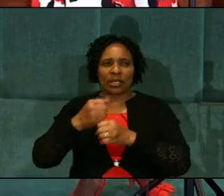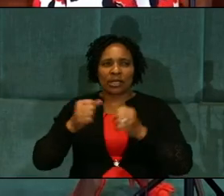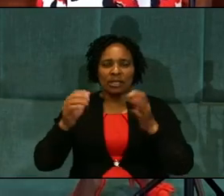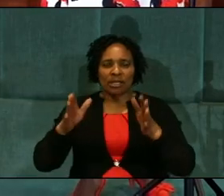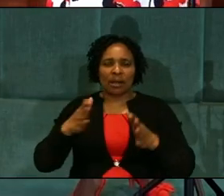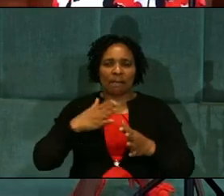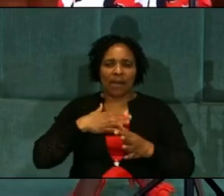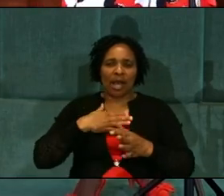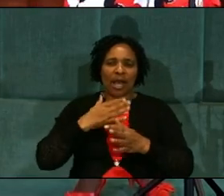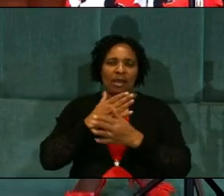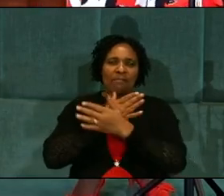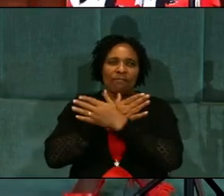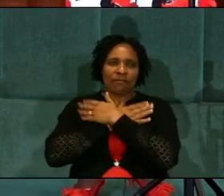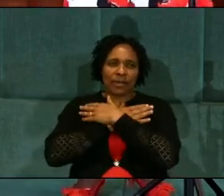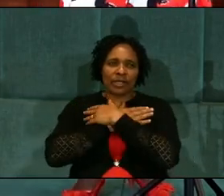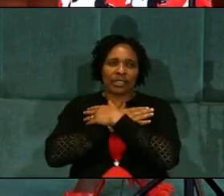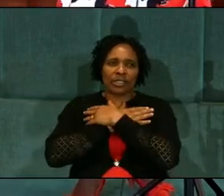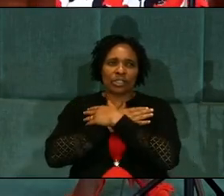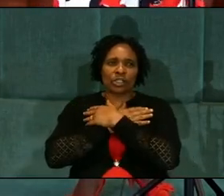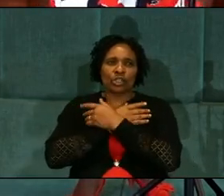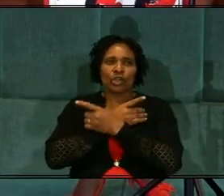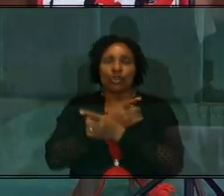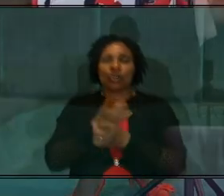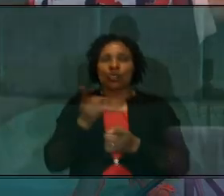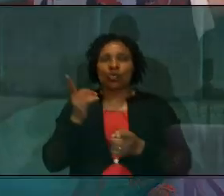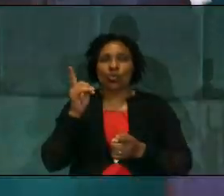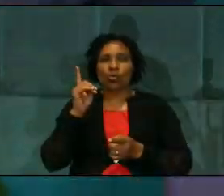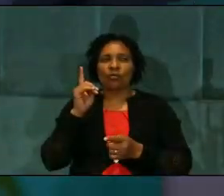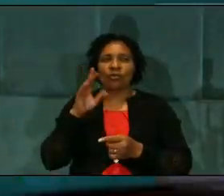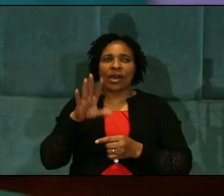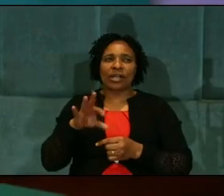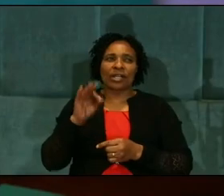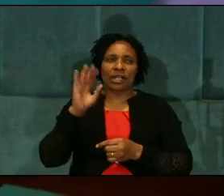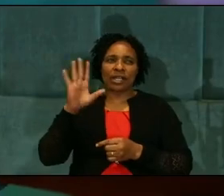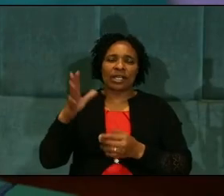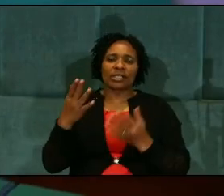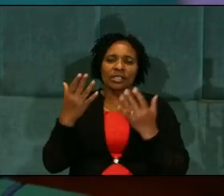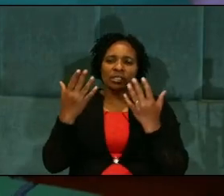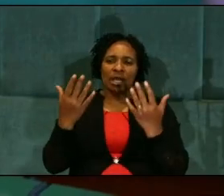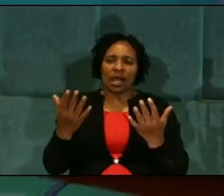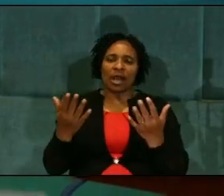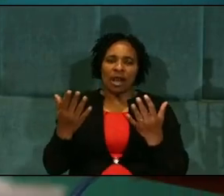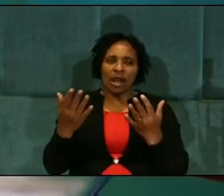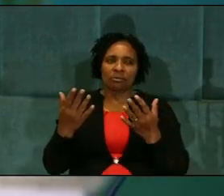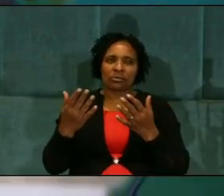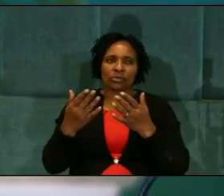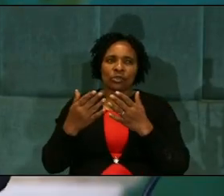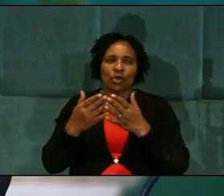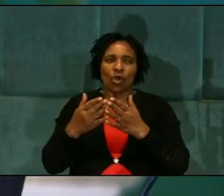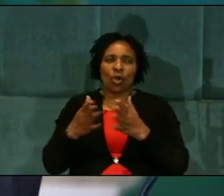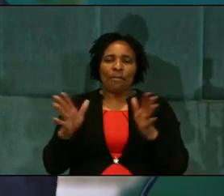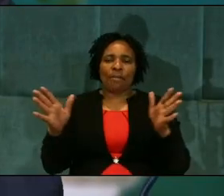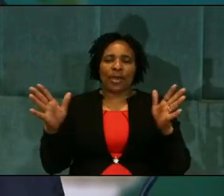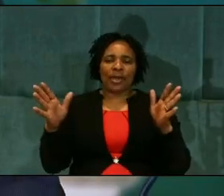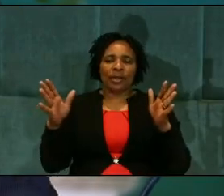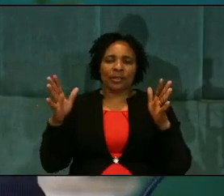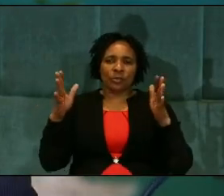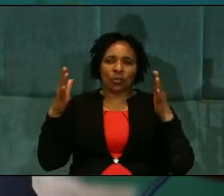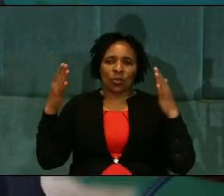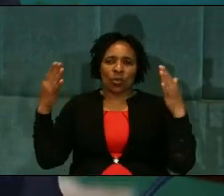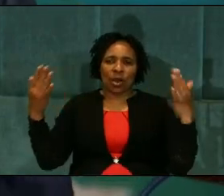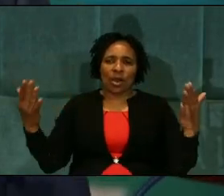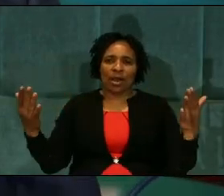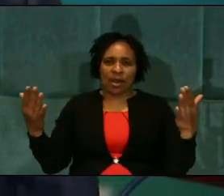person. Just preach out. I want to be in the number. Say, excuse me, your friend, and